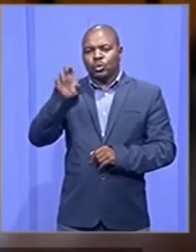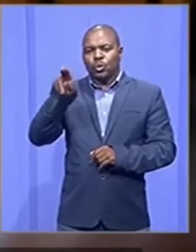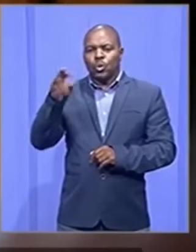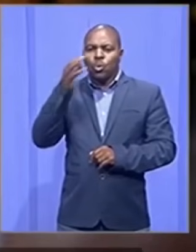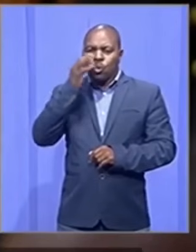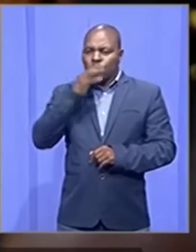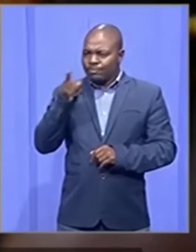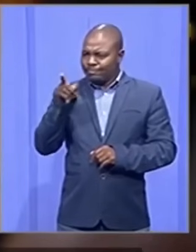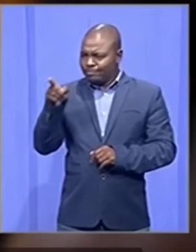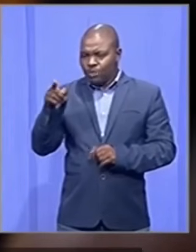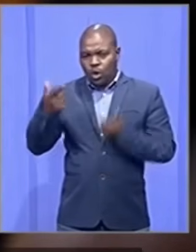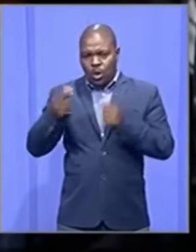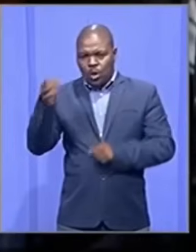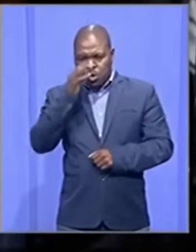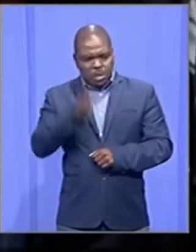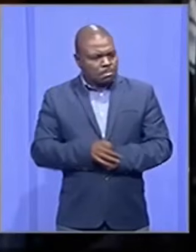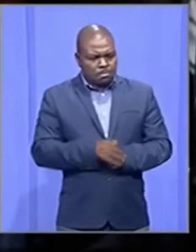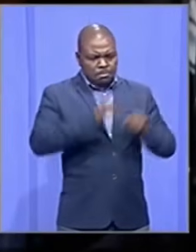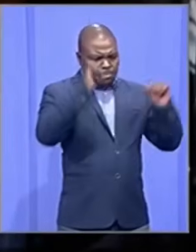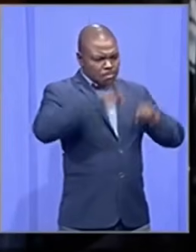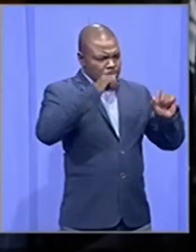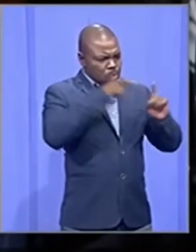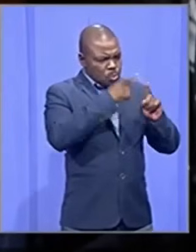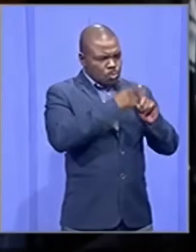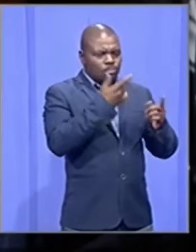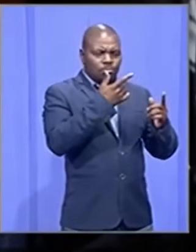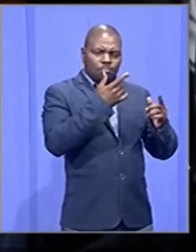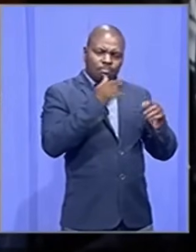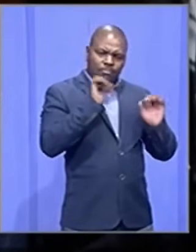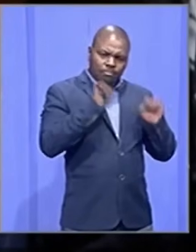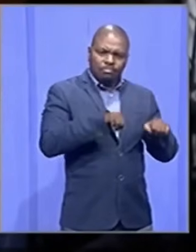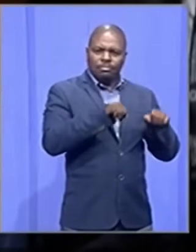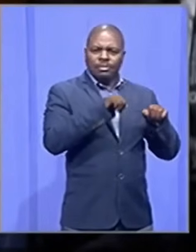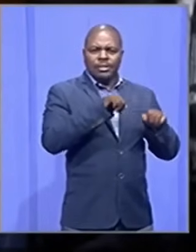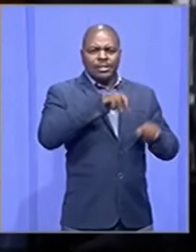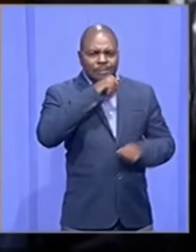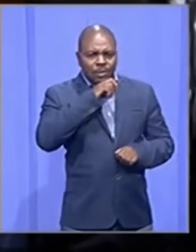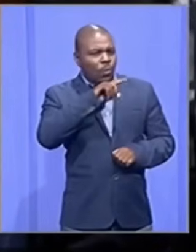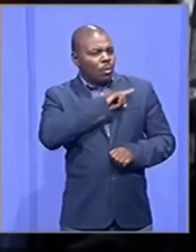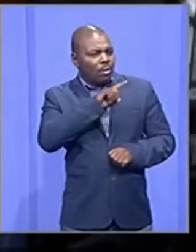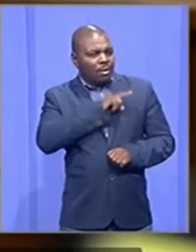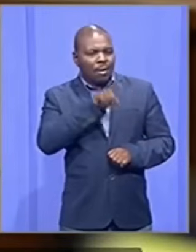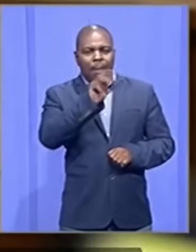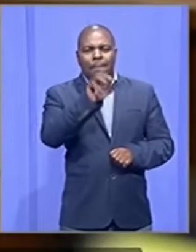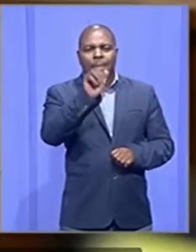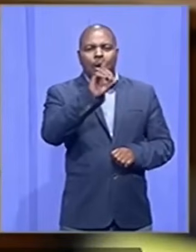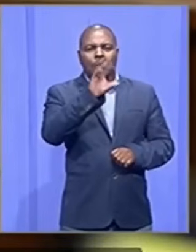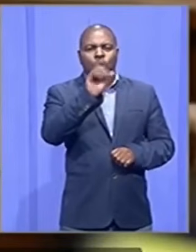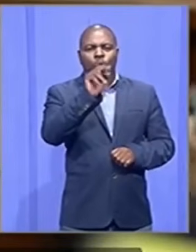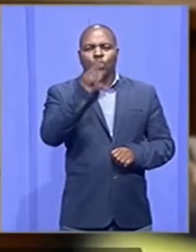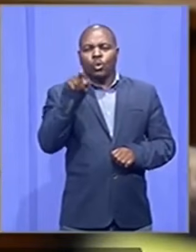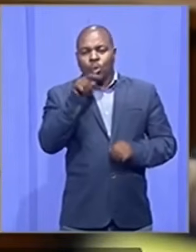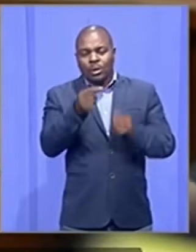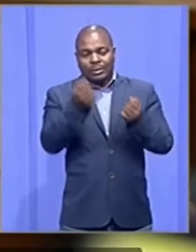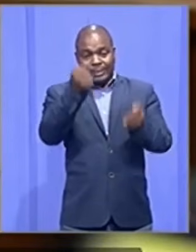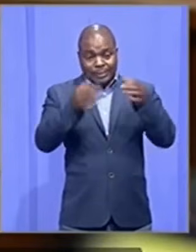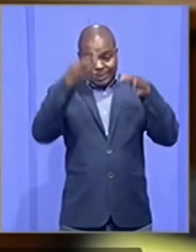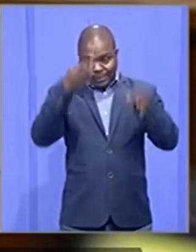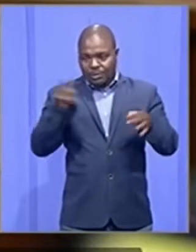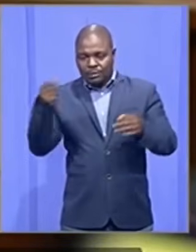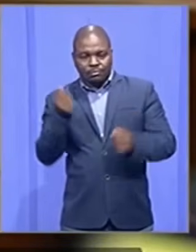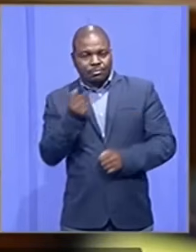atlanegisa tlhomo ya Misuzulu ka gonne go ne go le boikwelo kgatlhanong le katlholo ya ga Madondo. None of the queens who are the